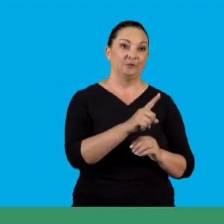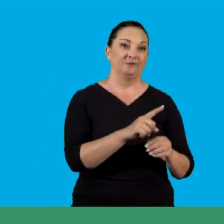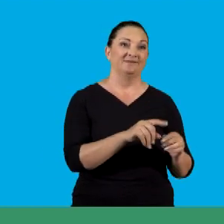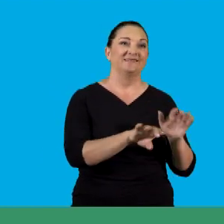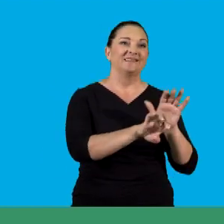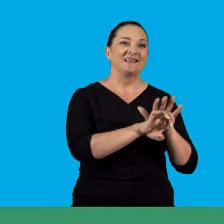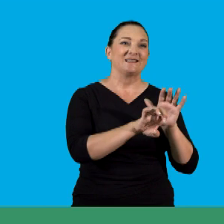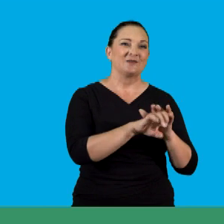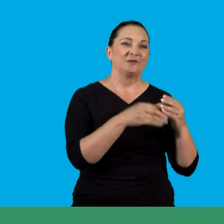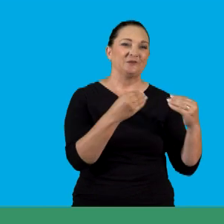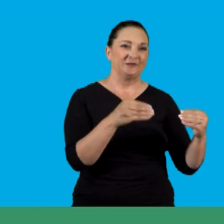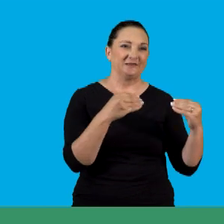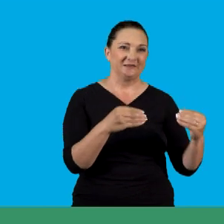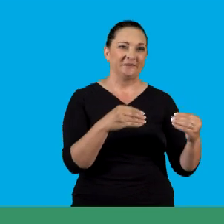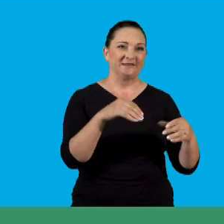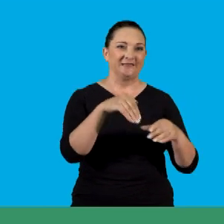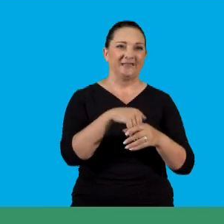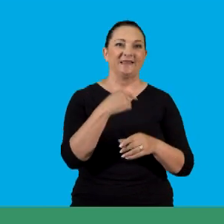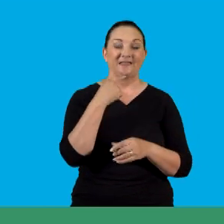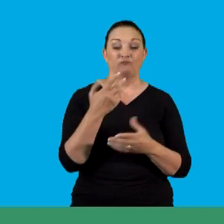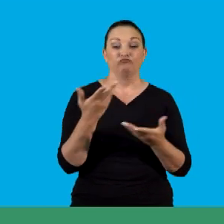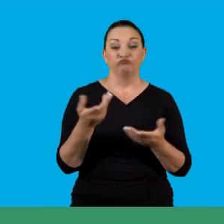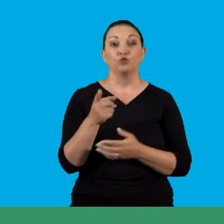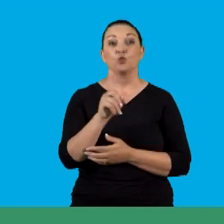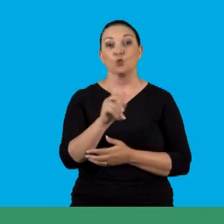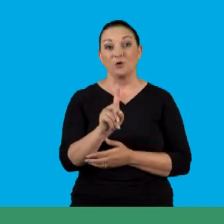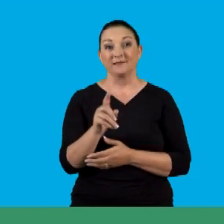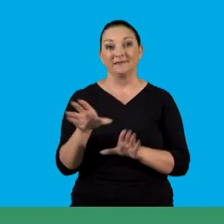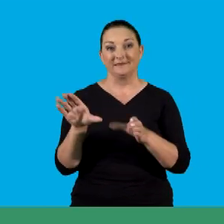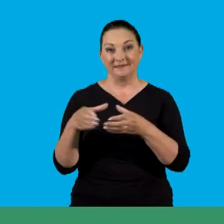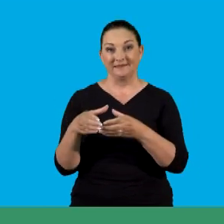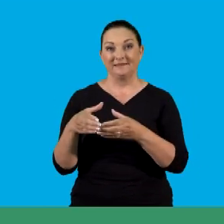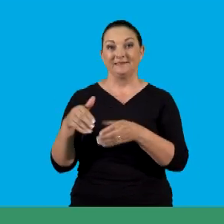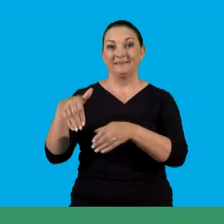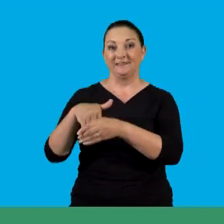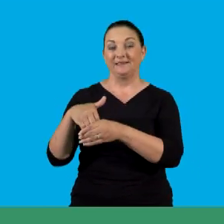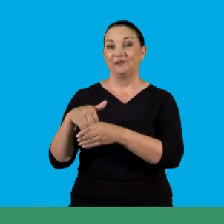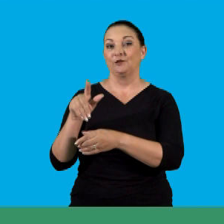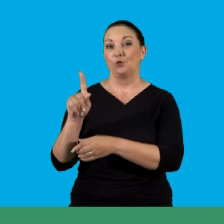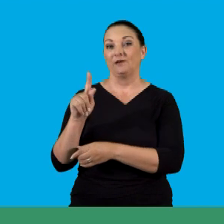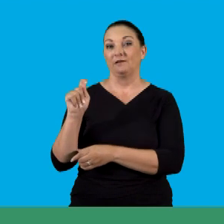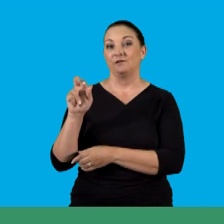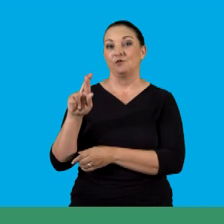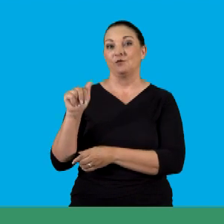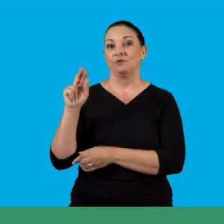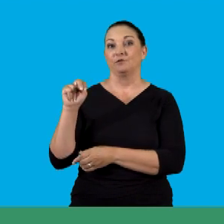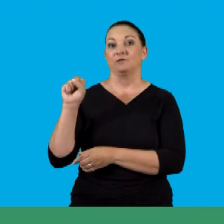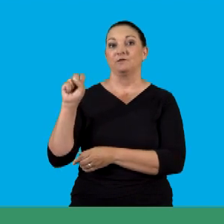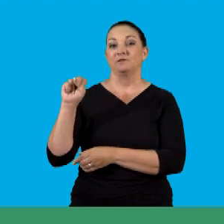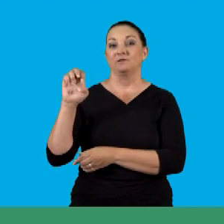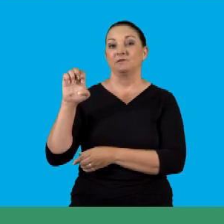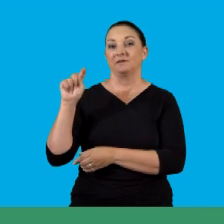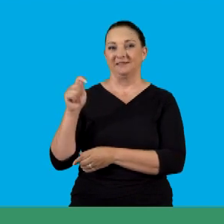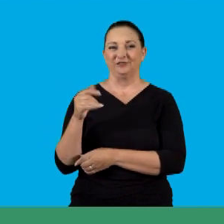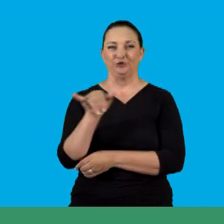of businesses in the sector include Transnet. So which one would